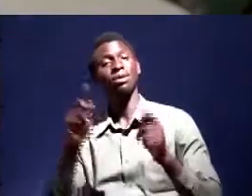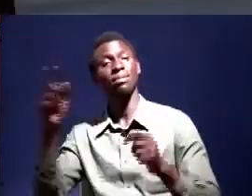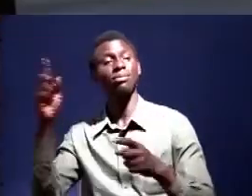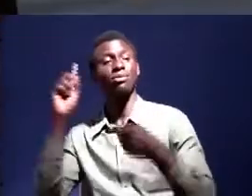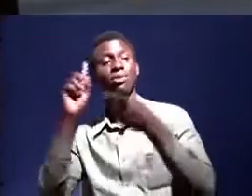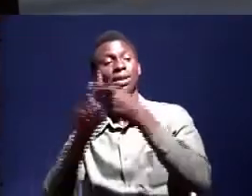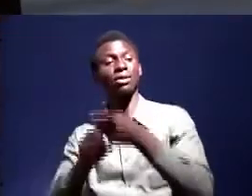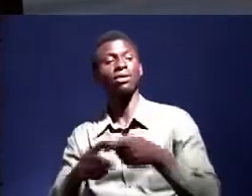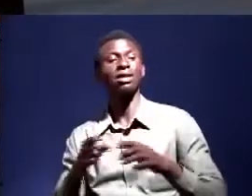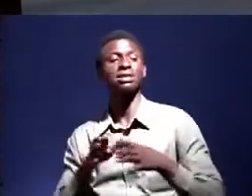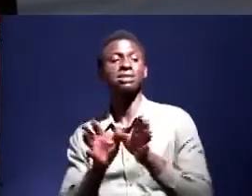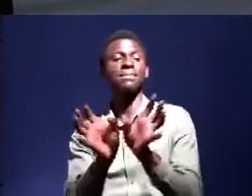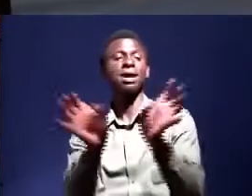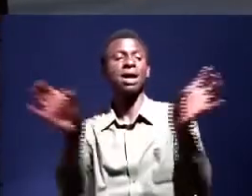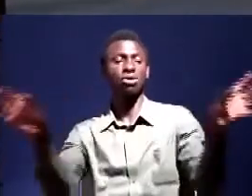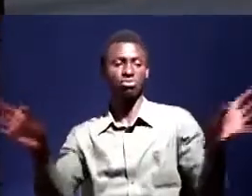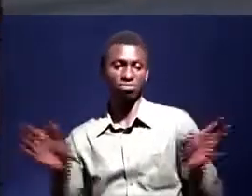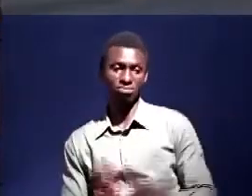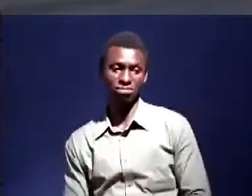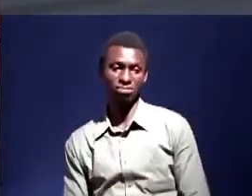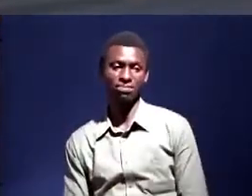A Bible believing,